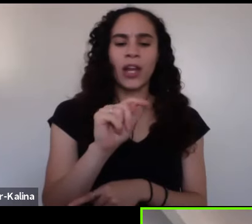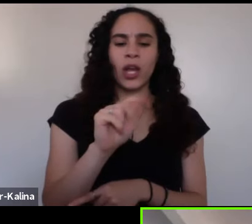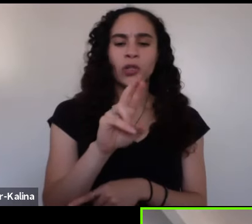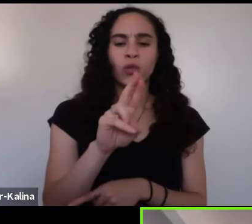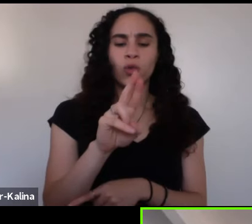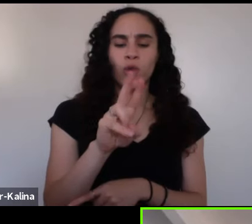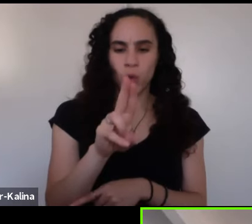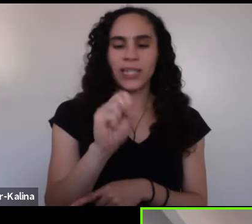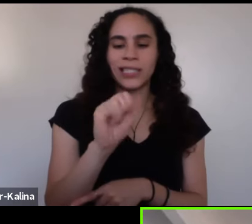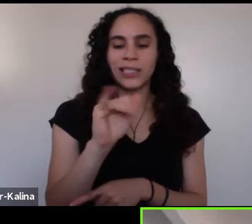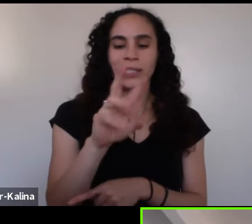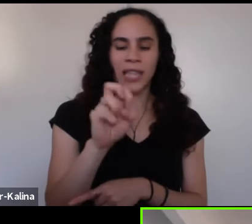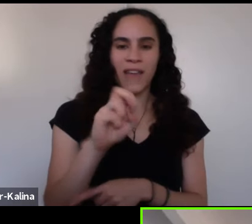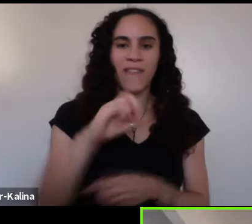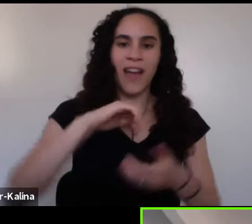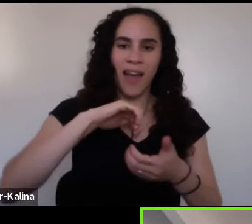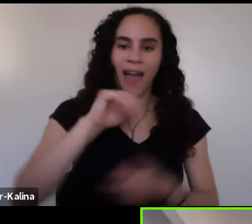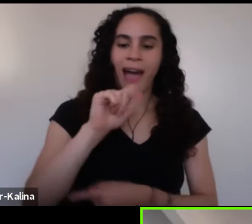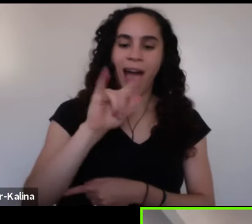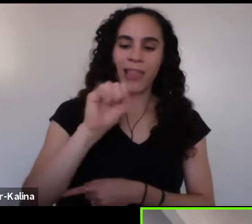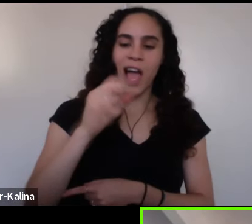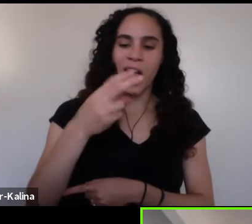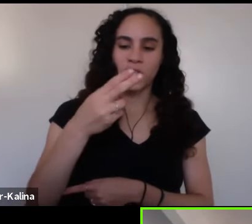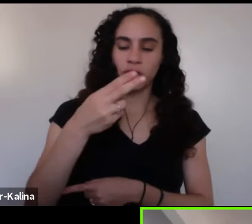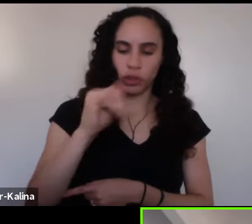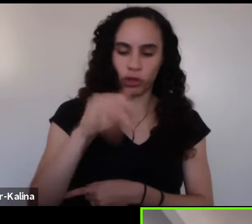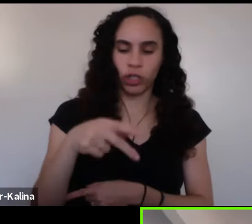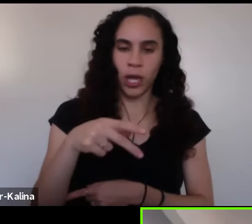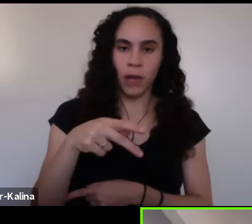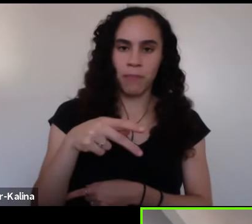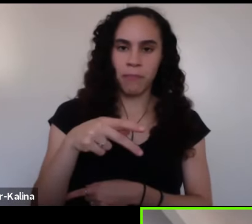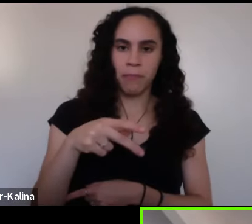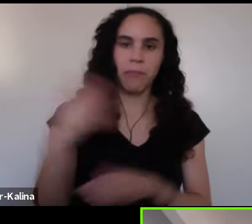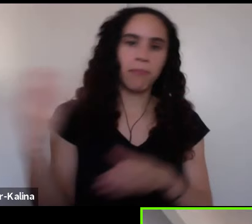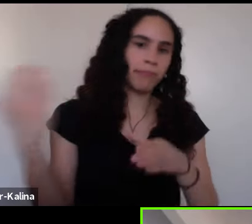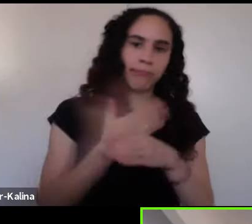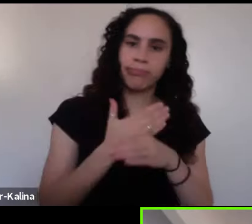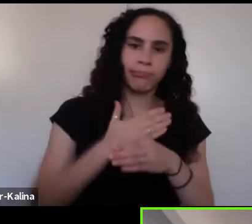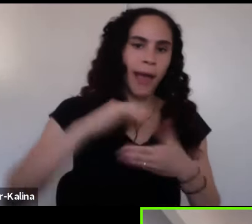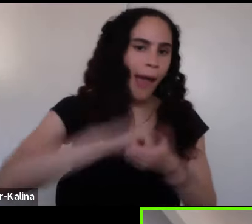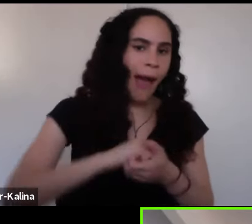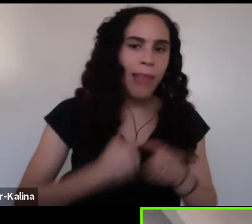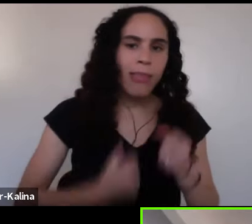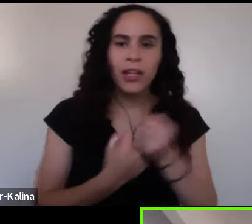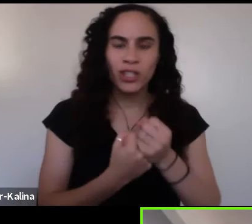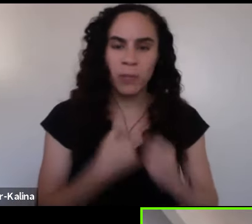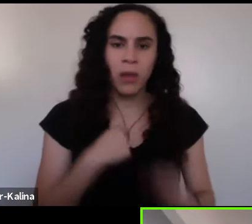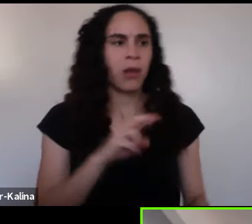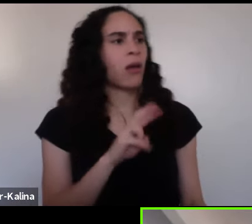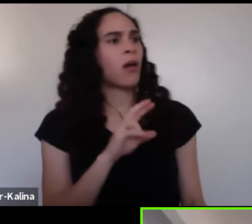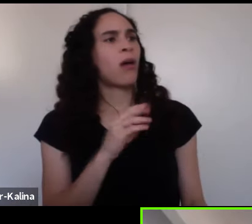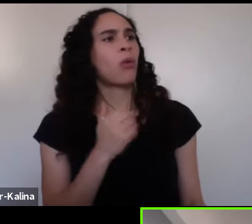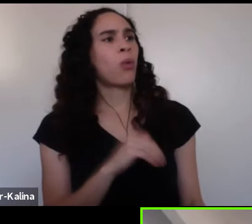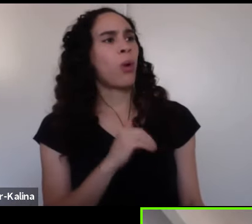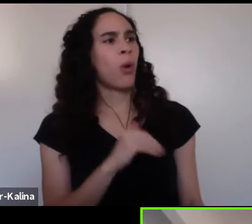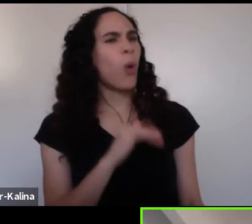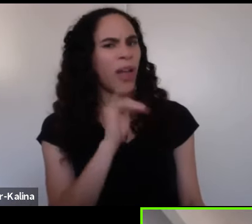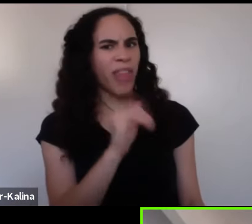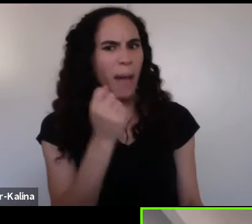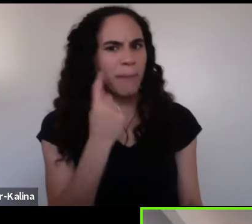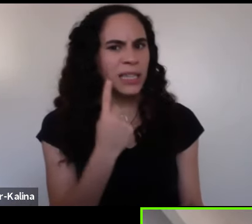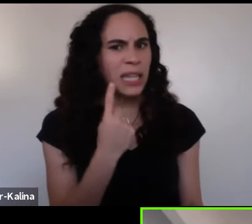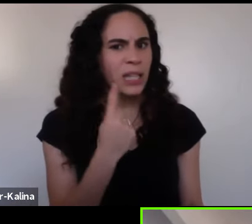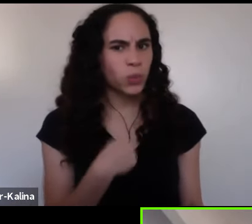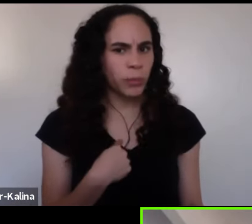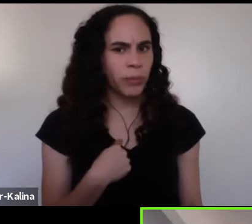like, whoa, okay. That actually makes sense to me. That makes sense to me. And I think that our